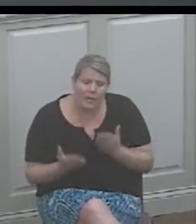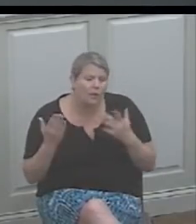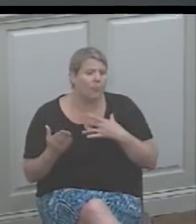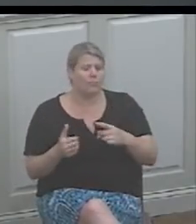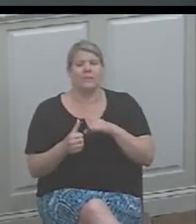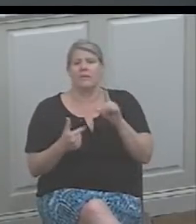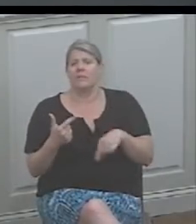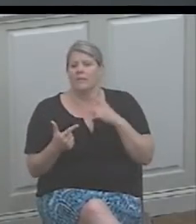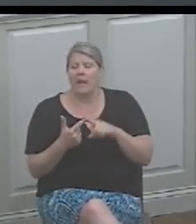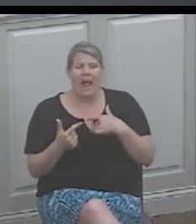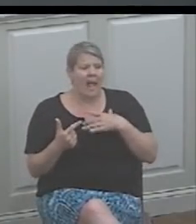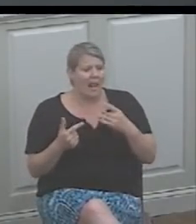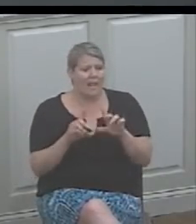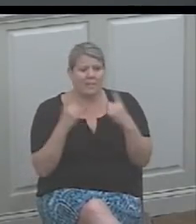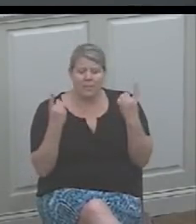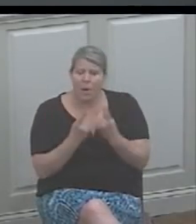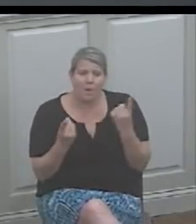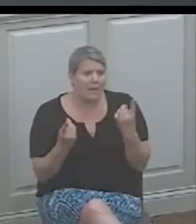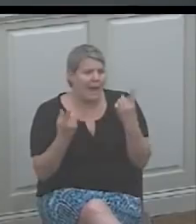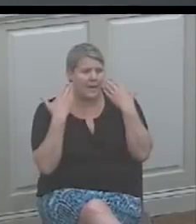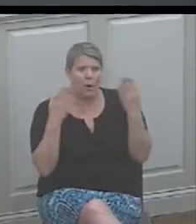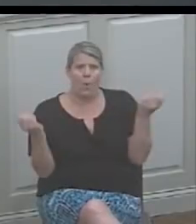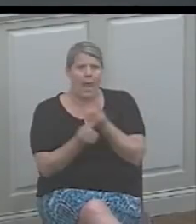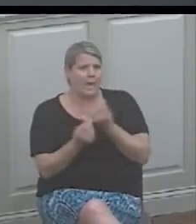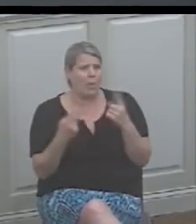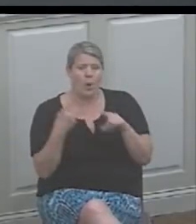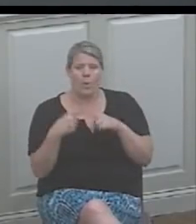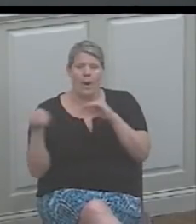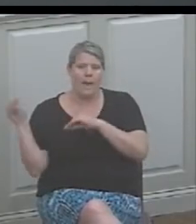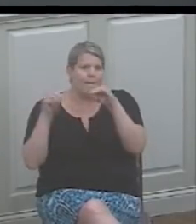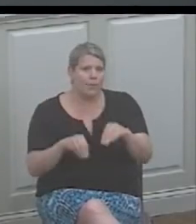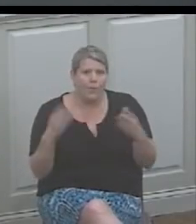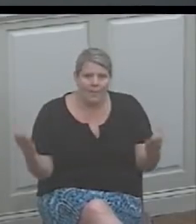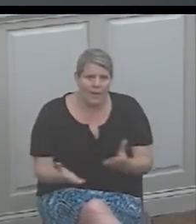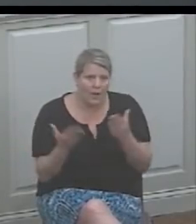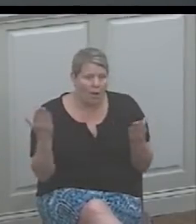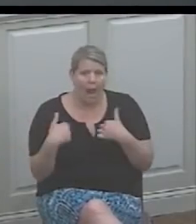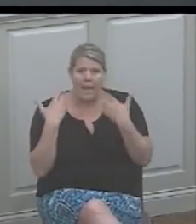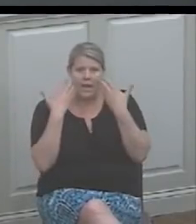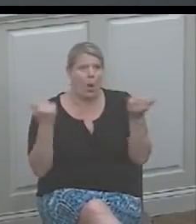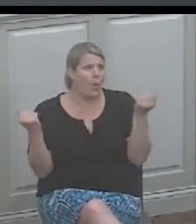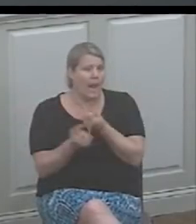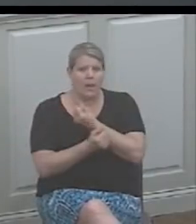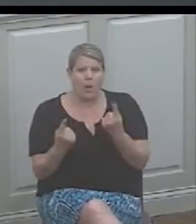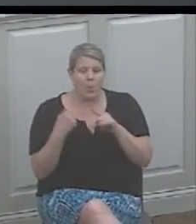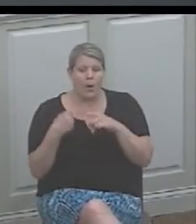people within the department. Didn't know any of them when I came here. Nobody. I knew nobody in Danville when I came to work